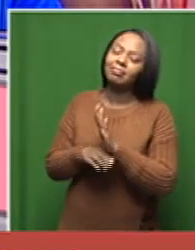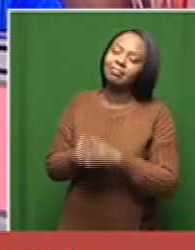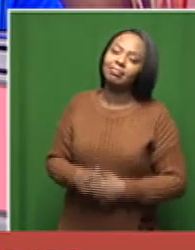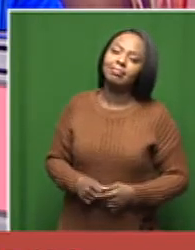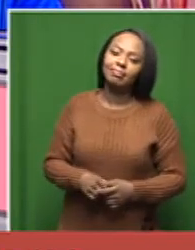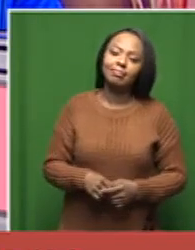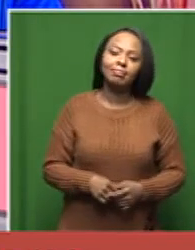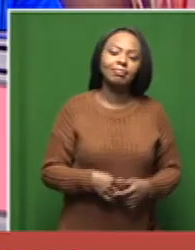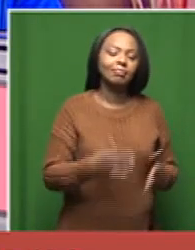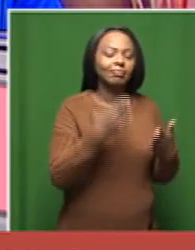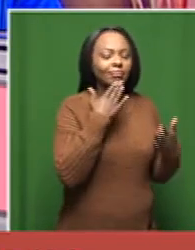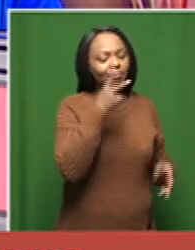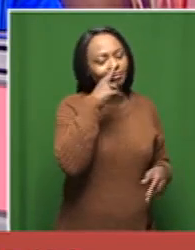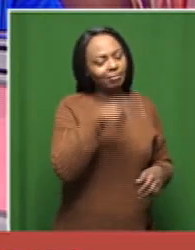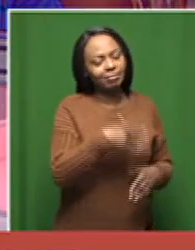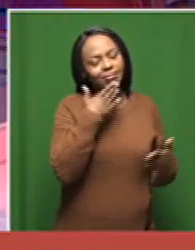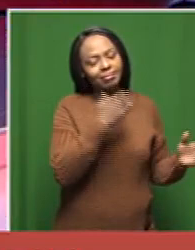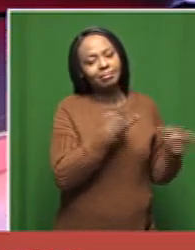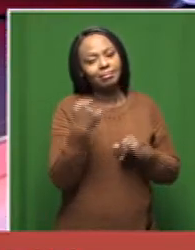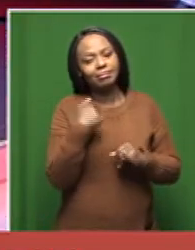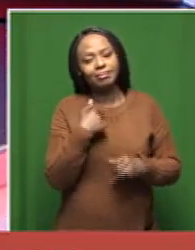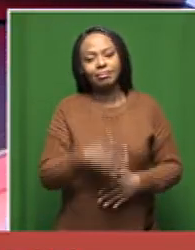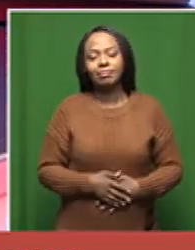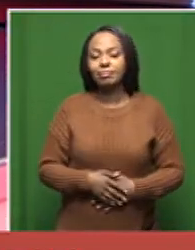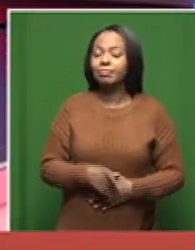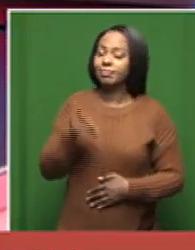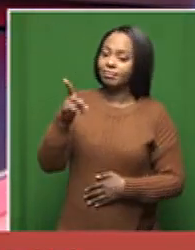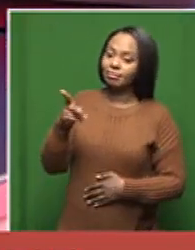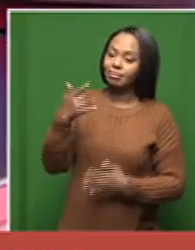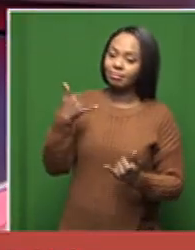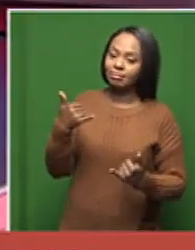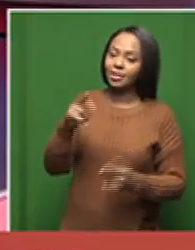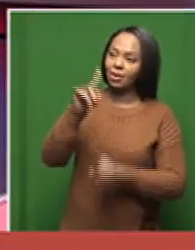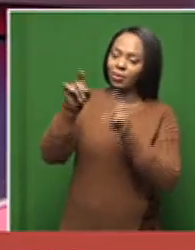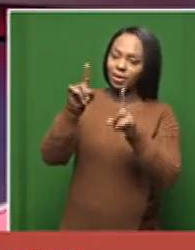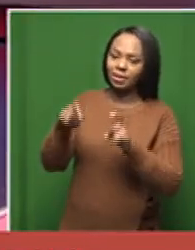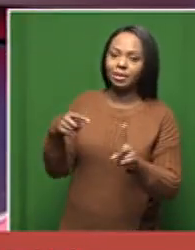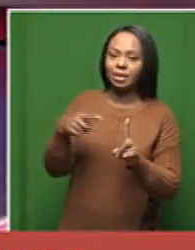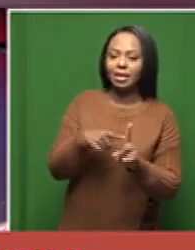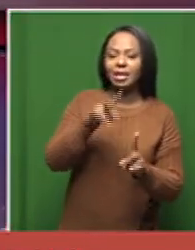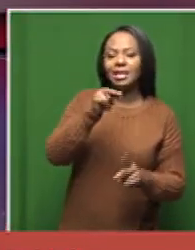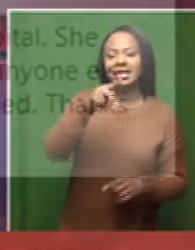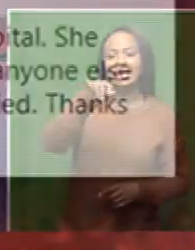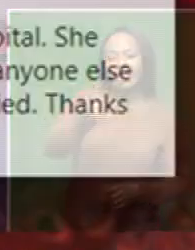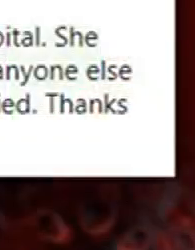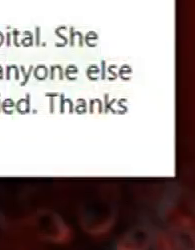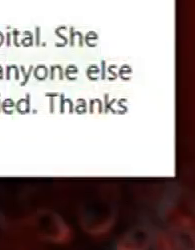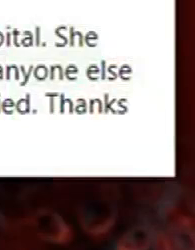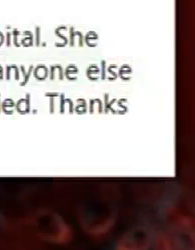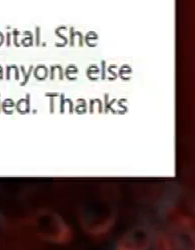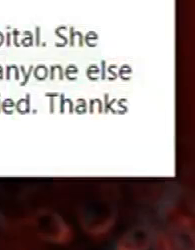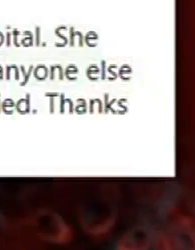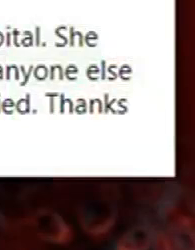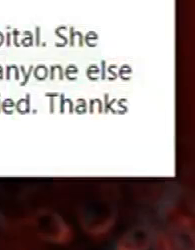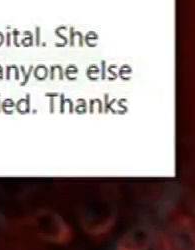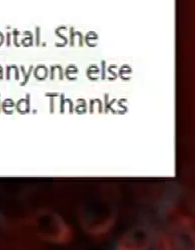Thank you, Peter. Thanks for having me again. All right, okay, let's jump straight into the questions. Ania James says, hi, my mum had